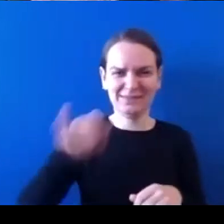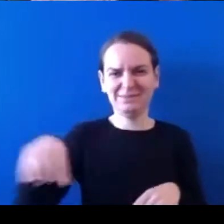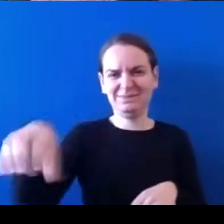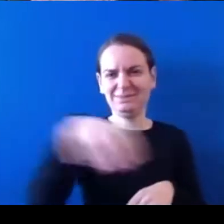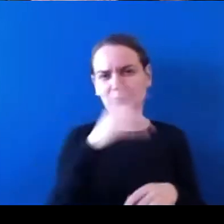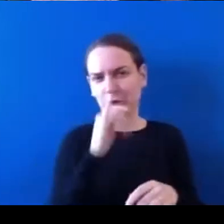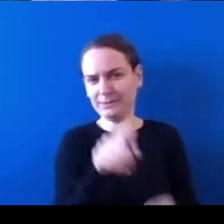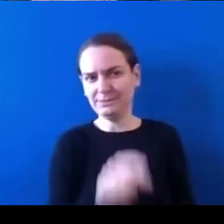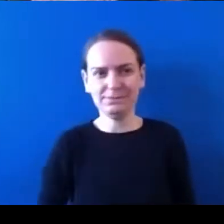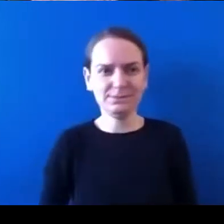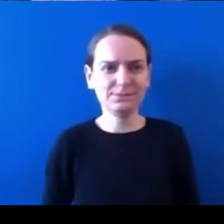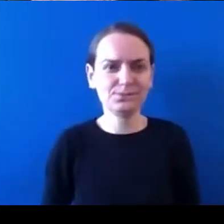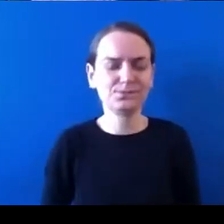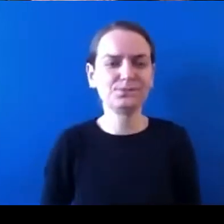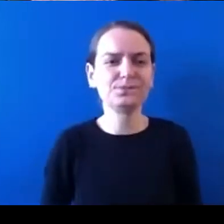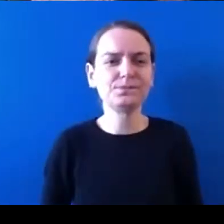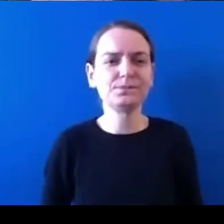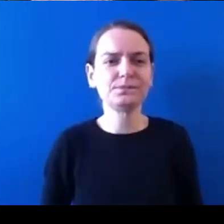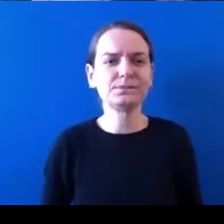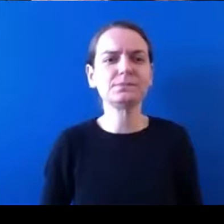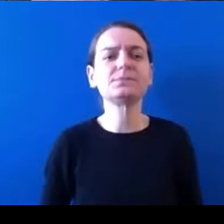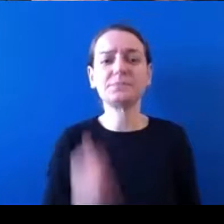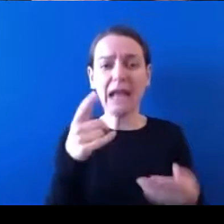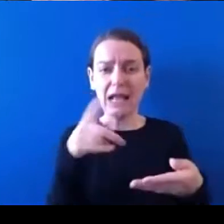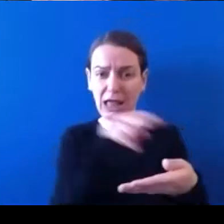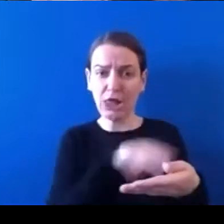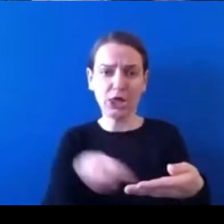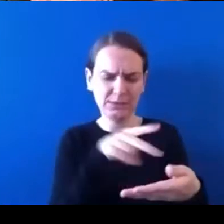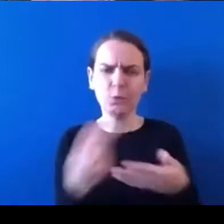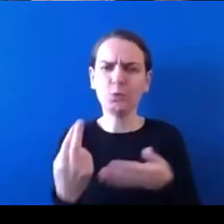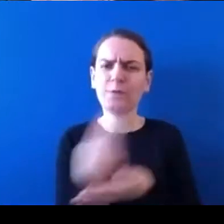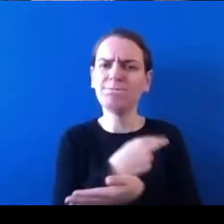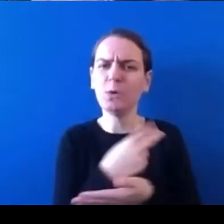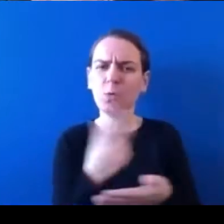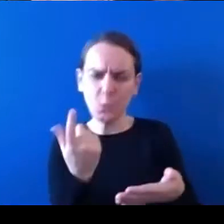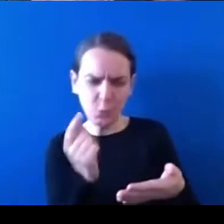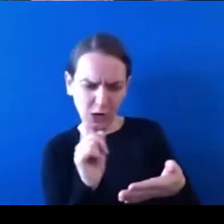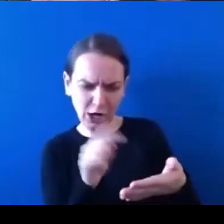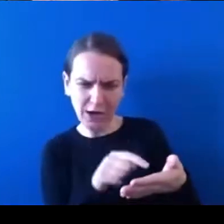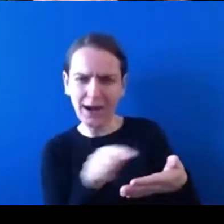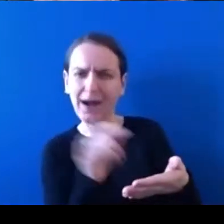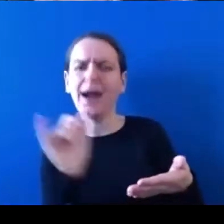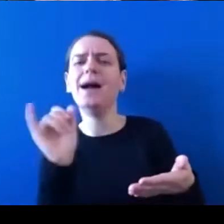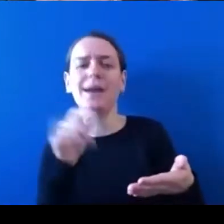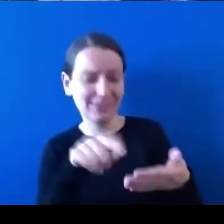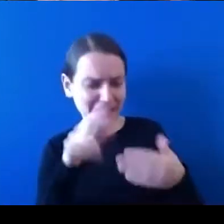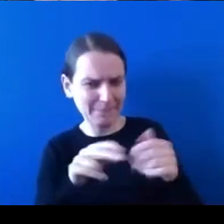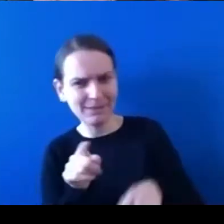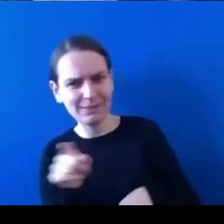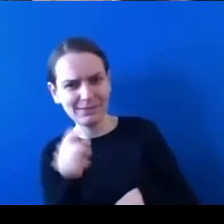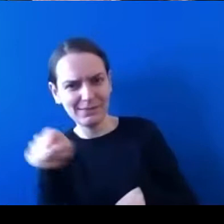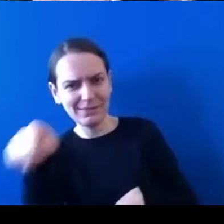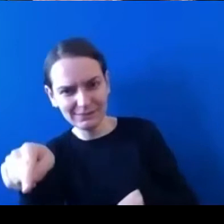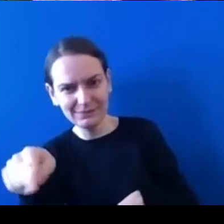dining areas you'll be doing during the day for lunch that are closer to your classes, but you need to know where they are.